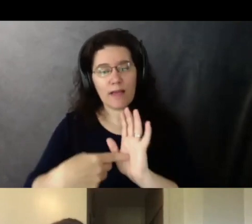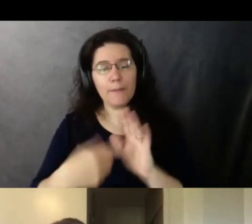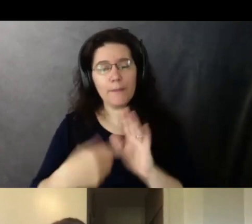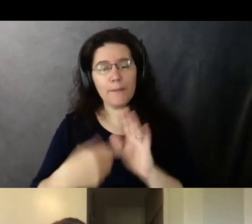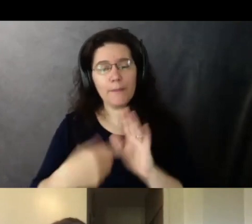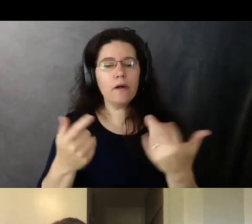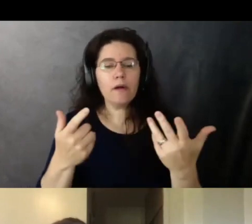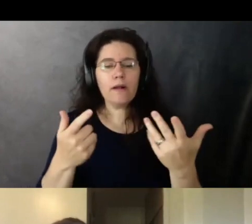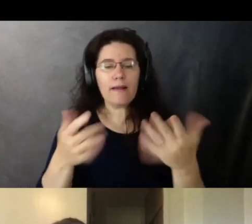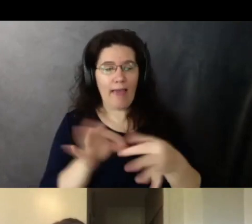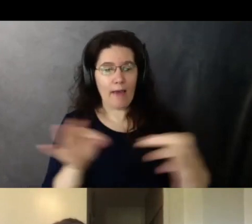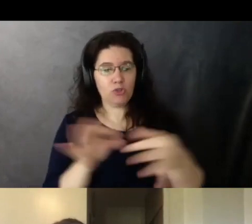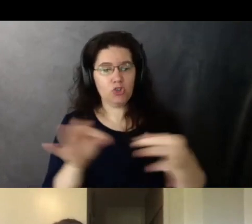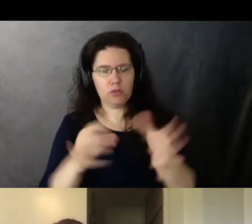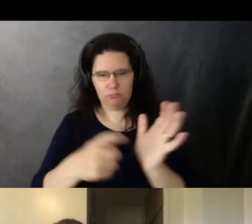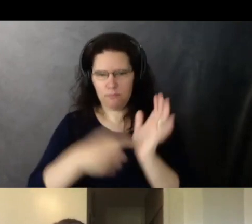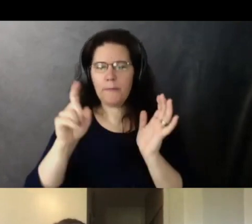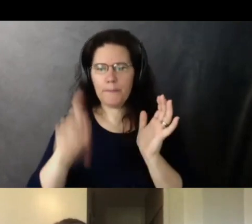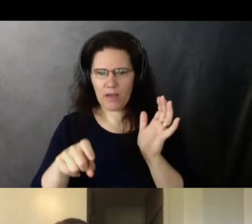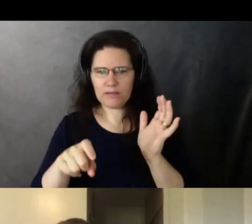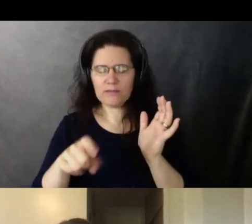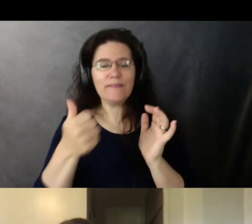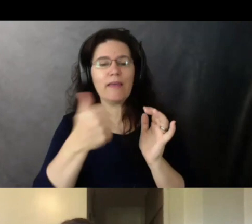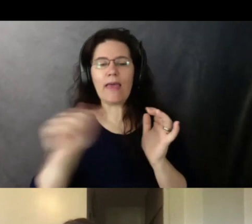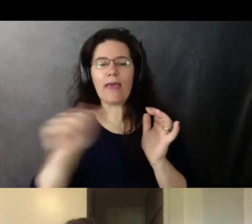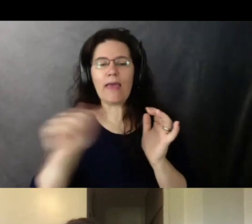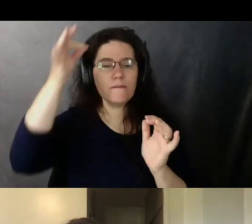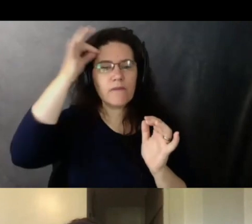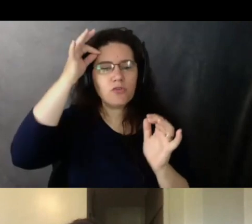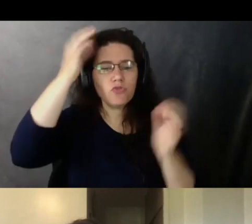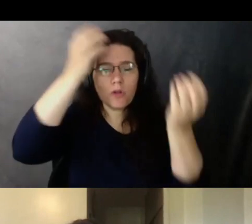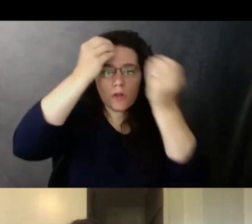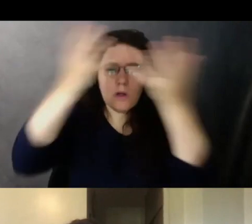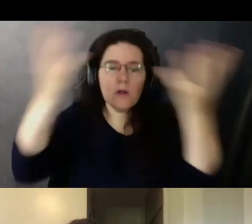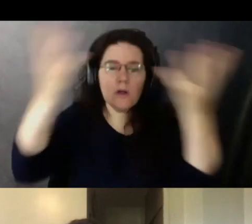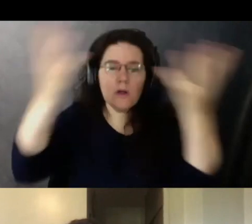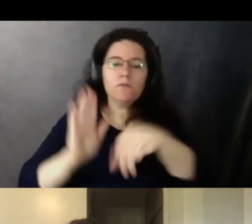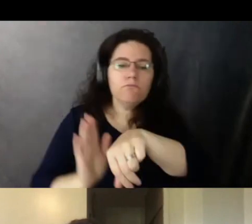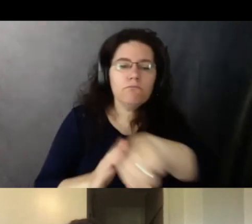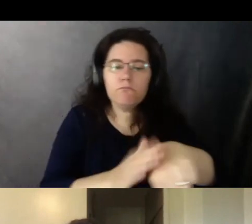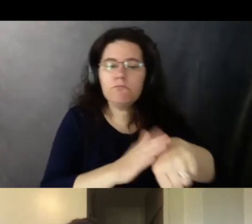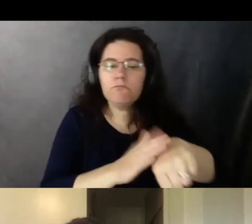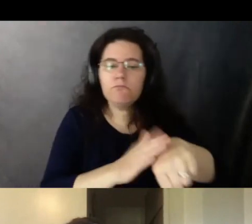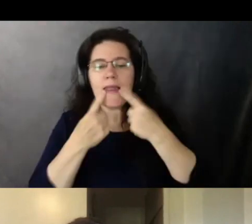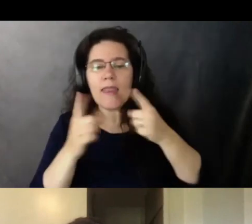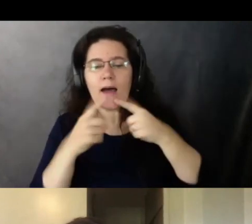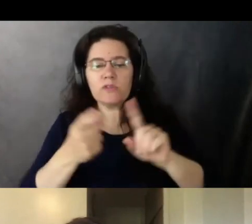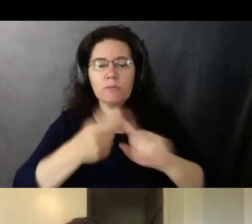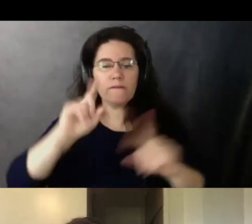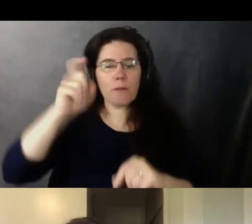federally funded public service announcements. And hopefully we'll talk a little more about that later.